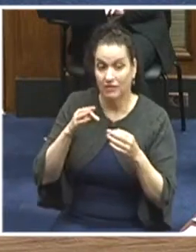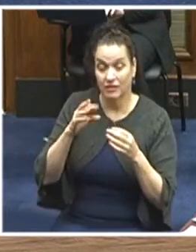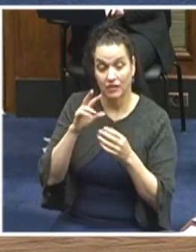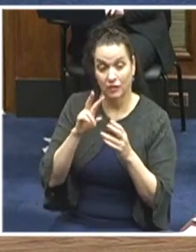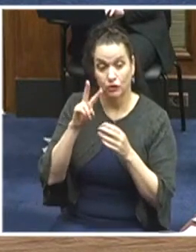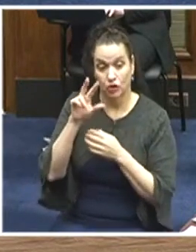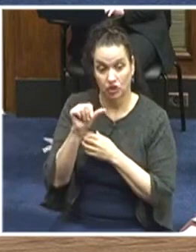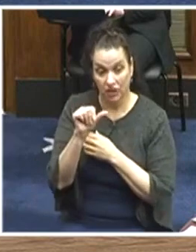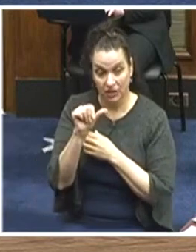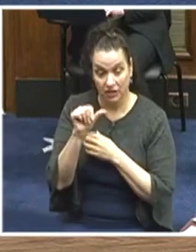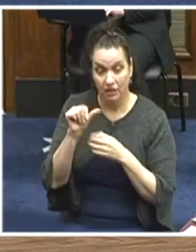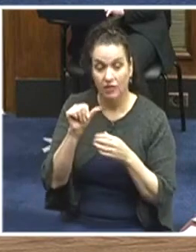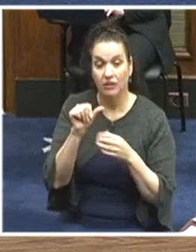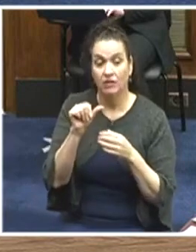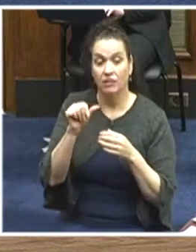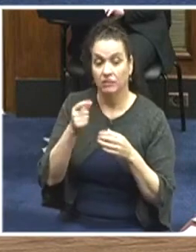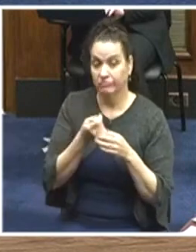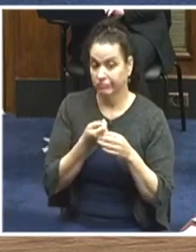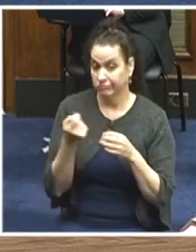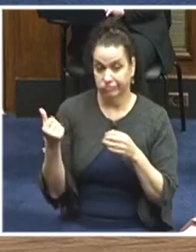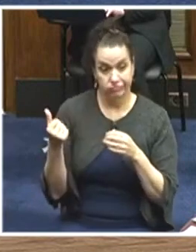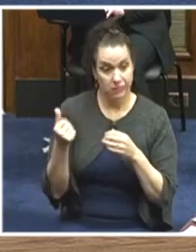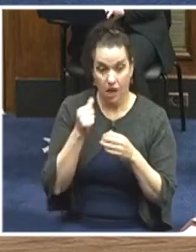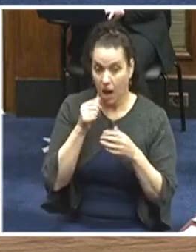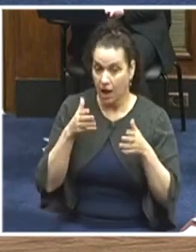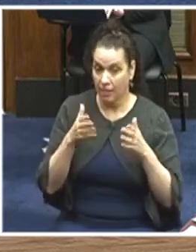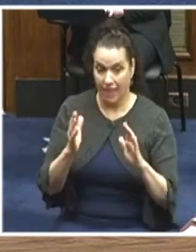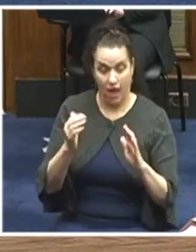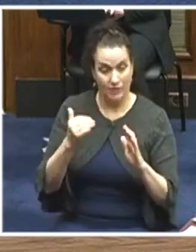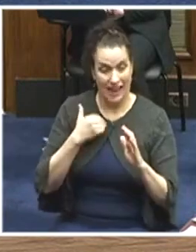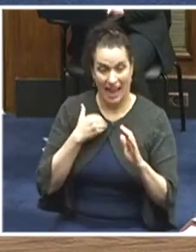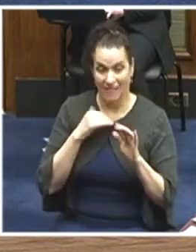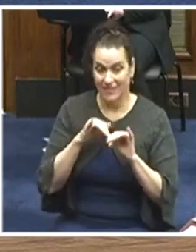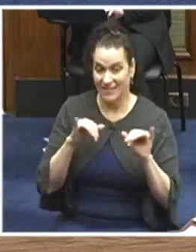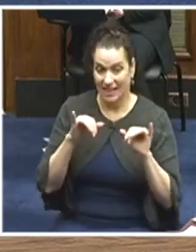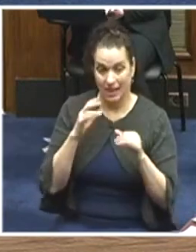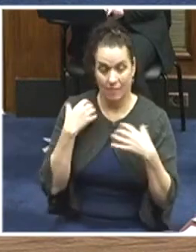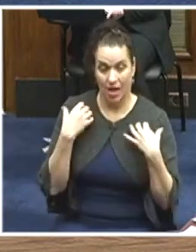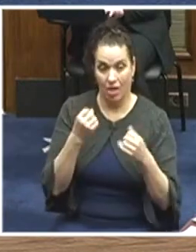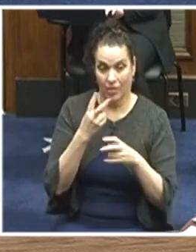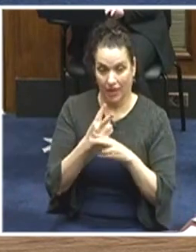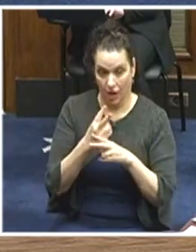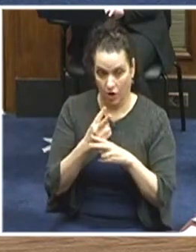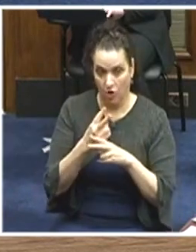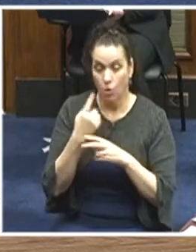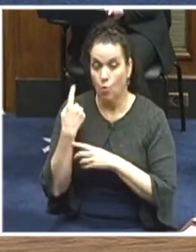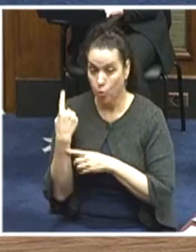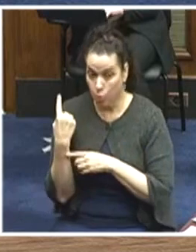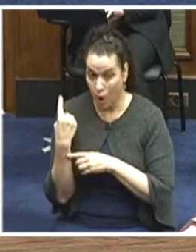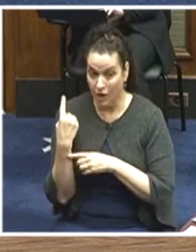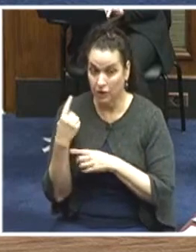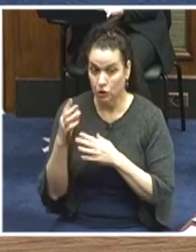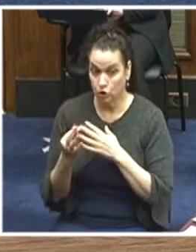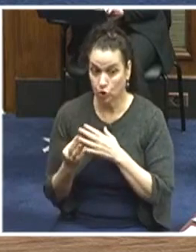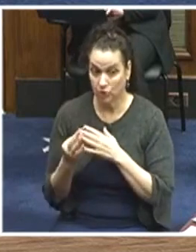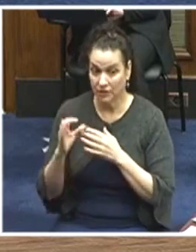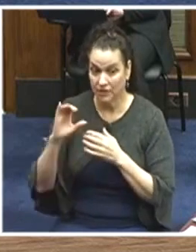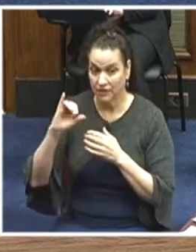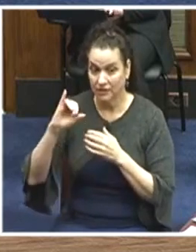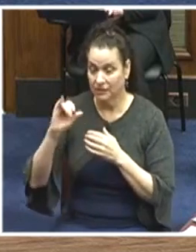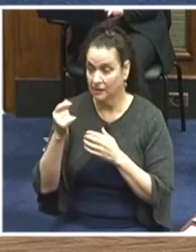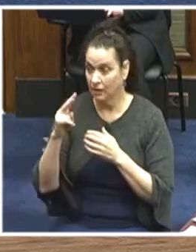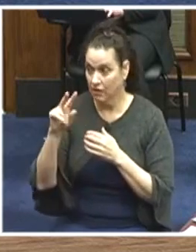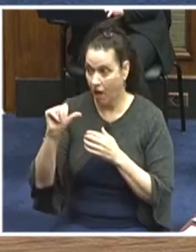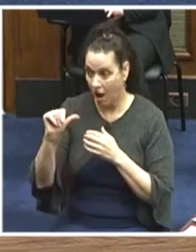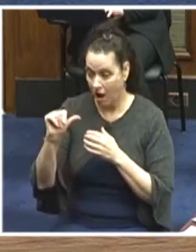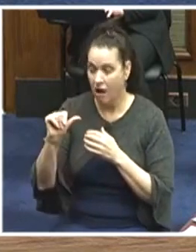pulled out for the following year, 2018, except one. Cigna Connect, however, wouldn't cover my daughter